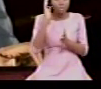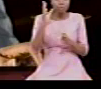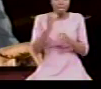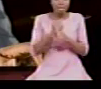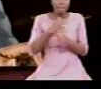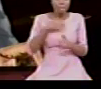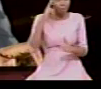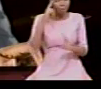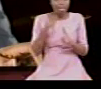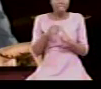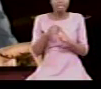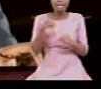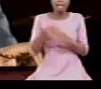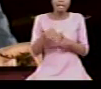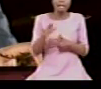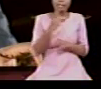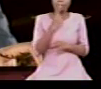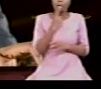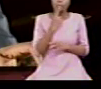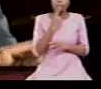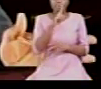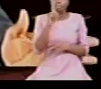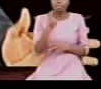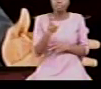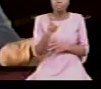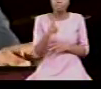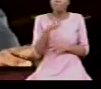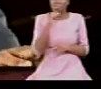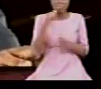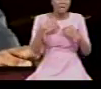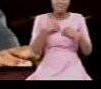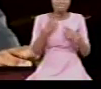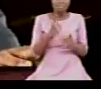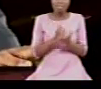my covenant in their mouth. You don't have rights